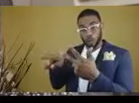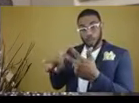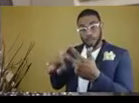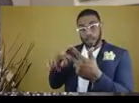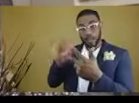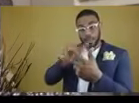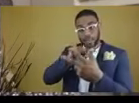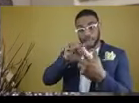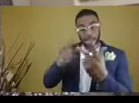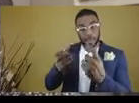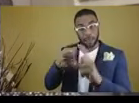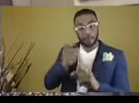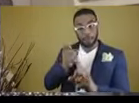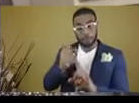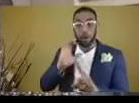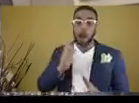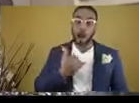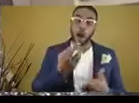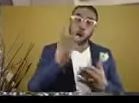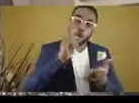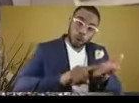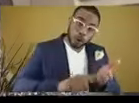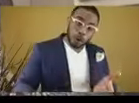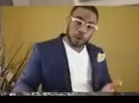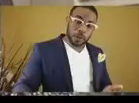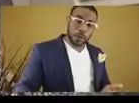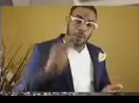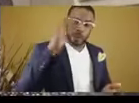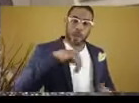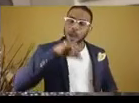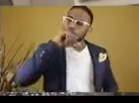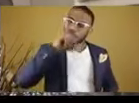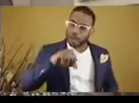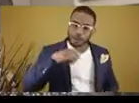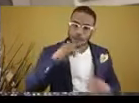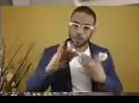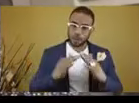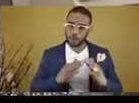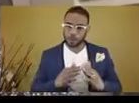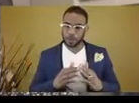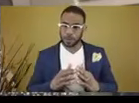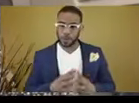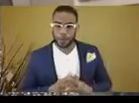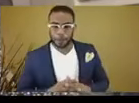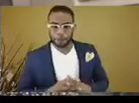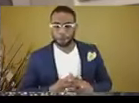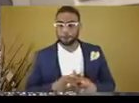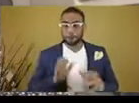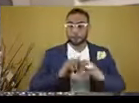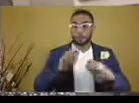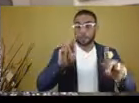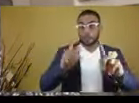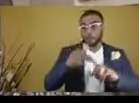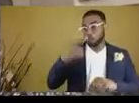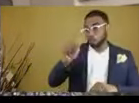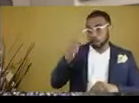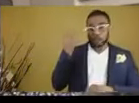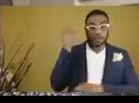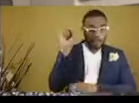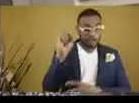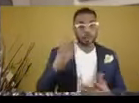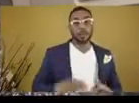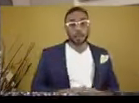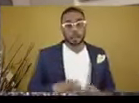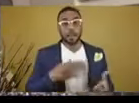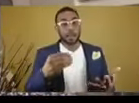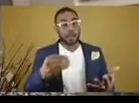came from our research. That's why I love being in community with the folks from Georgia Stand Up